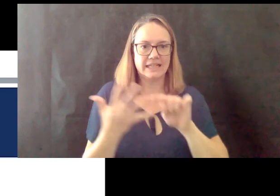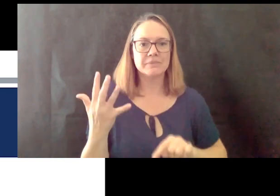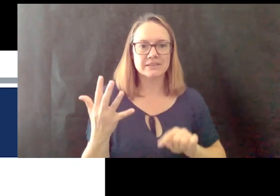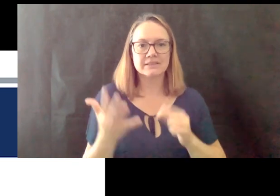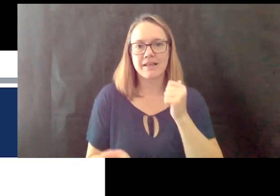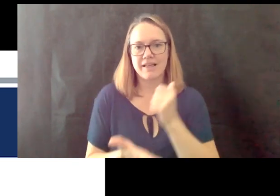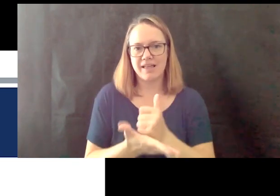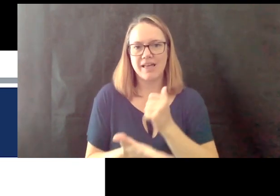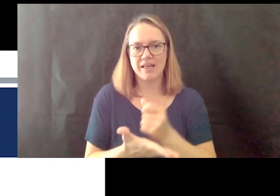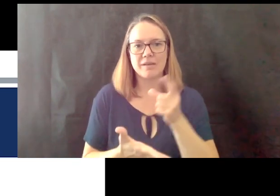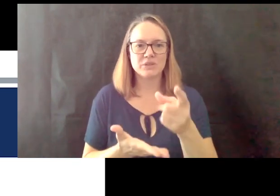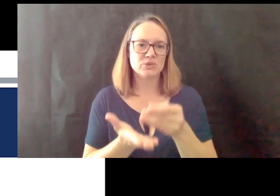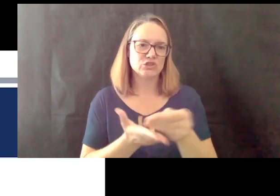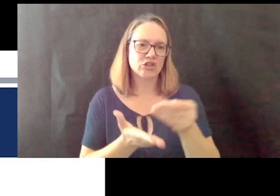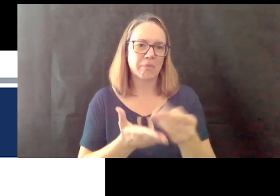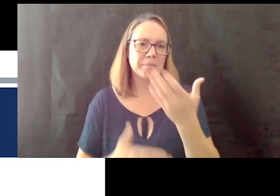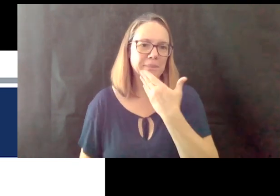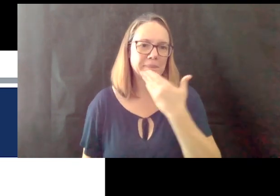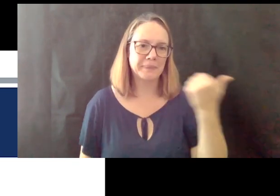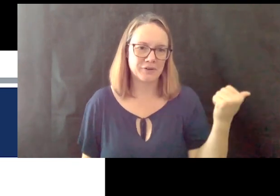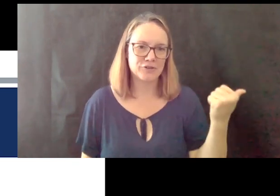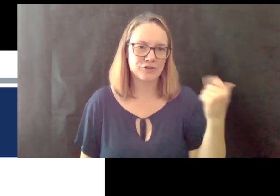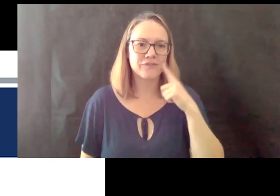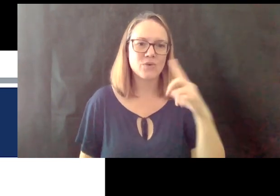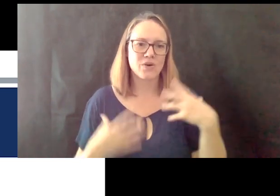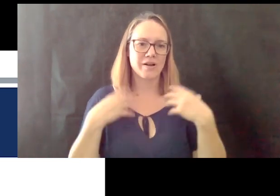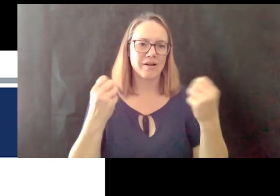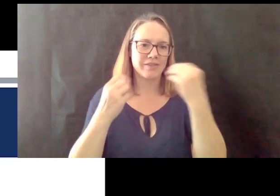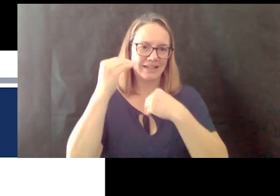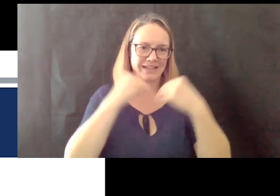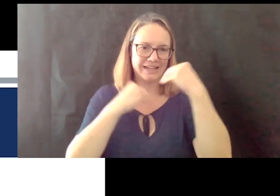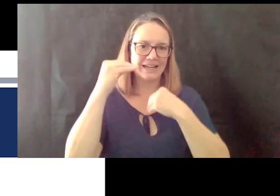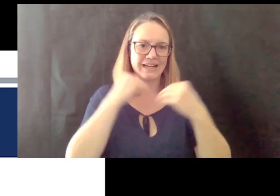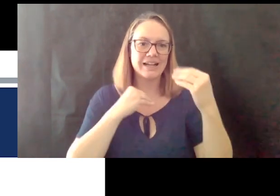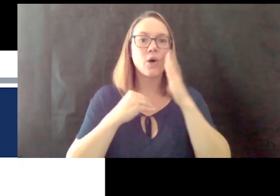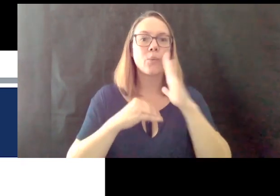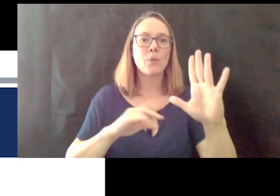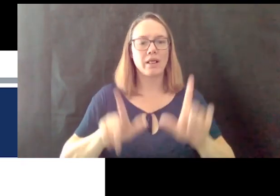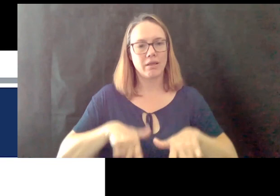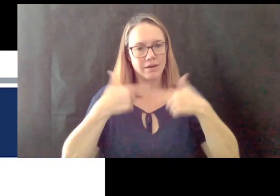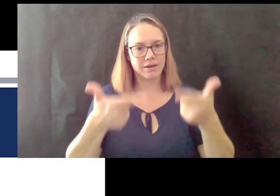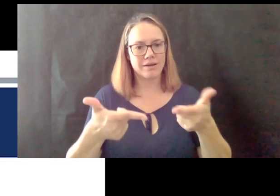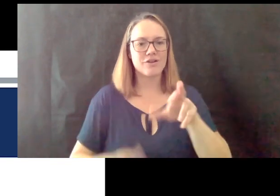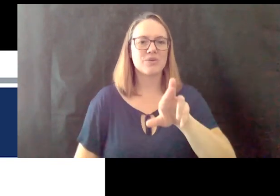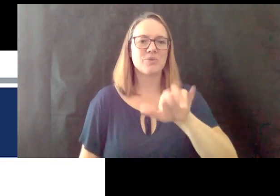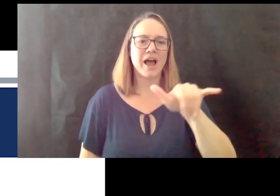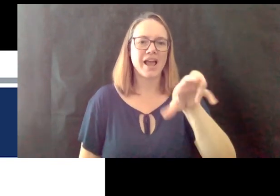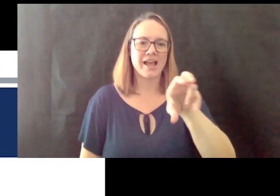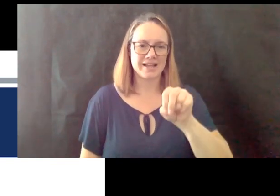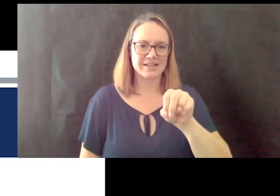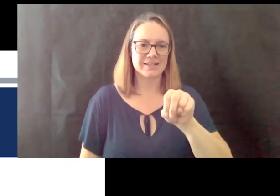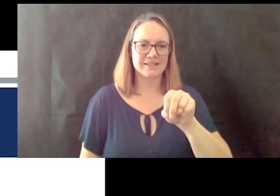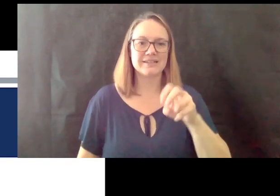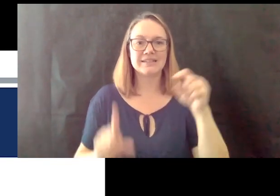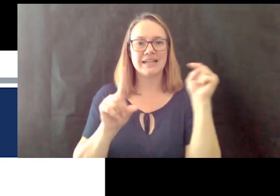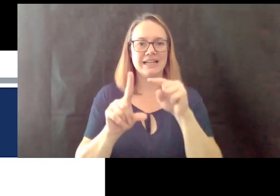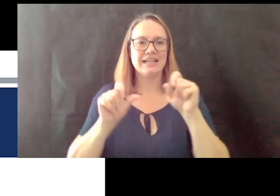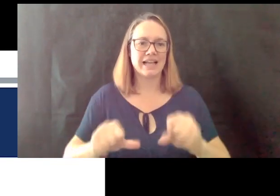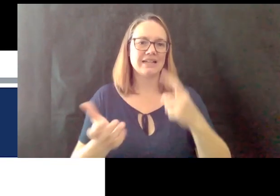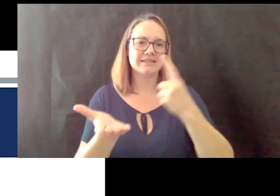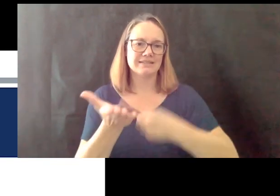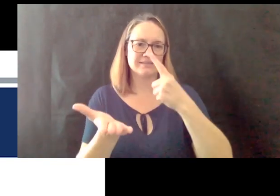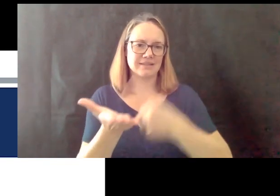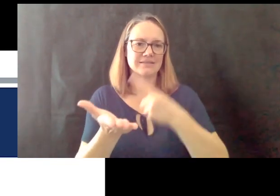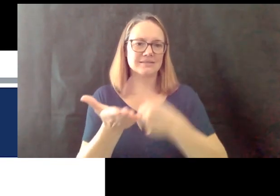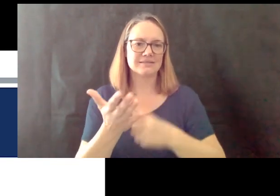help everyone optimize their grocery store buys for healthy eating. And I'll pass the presentation back to Ryan,